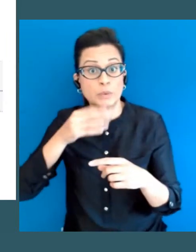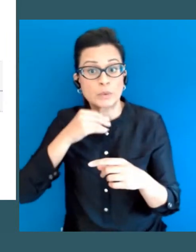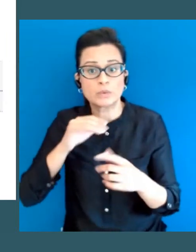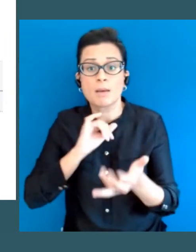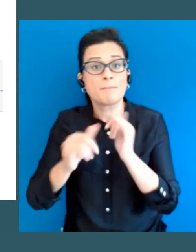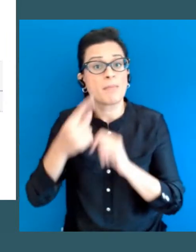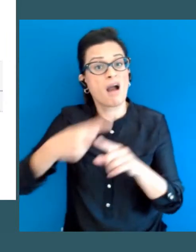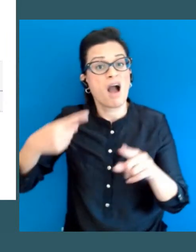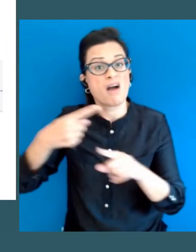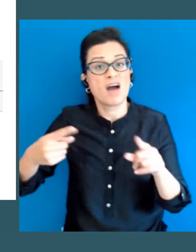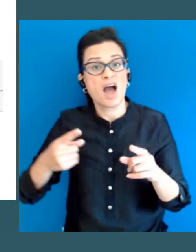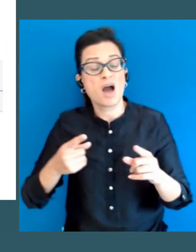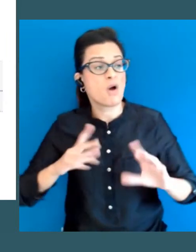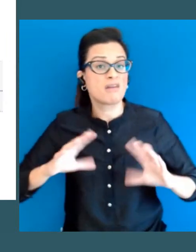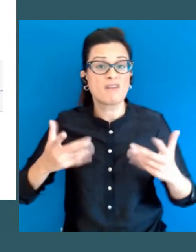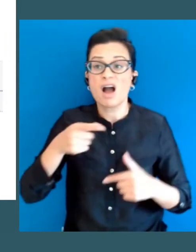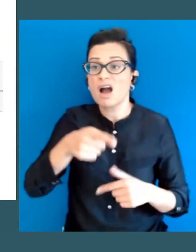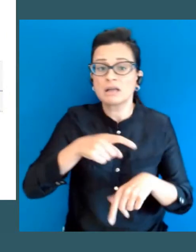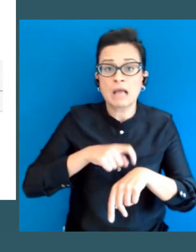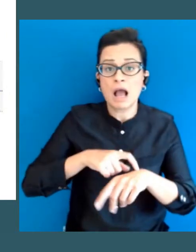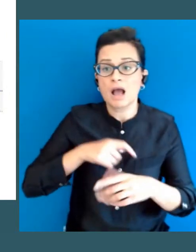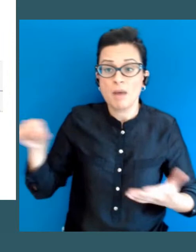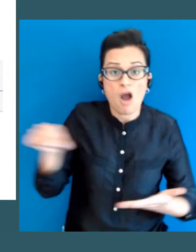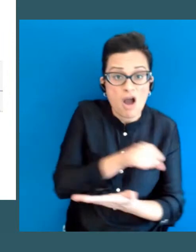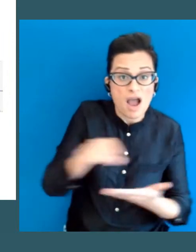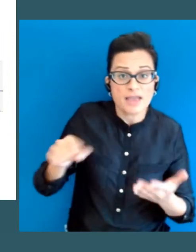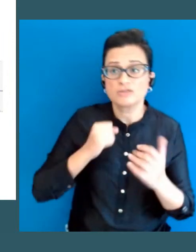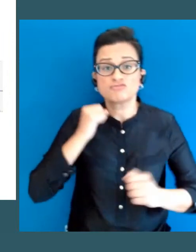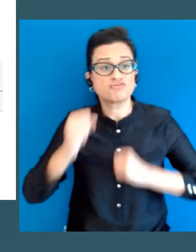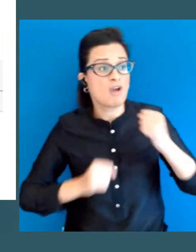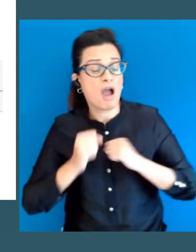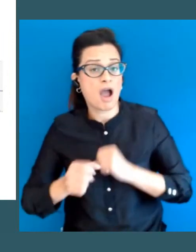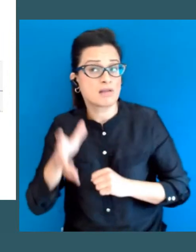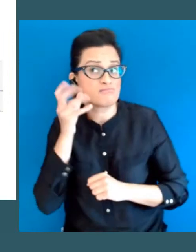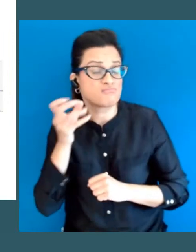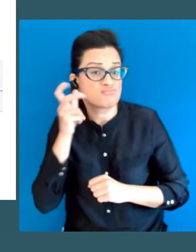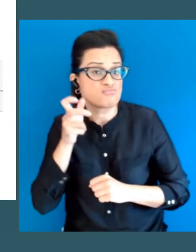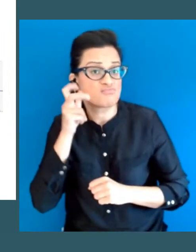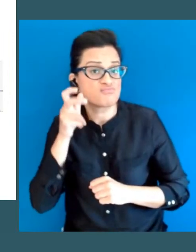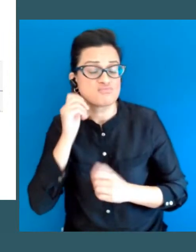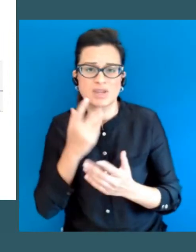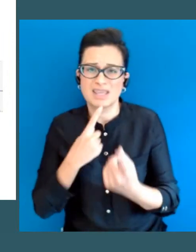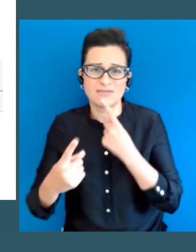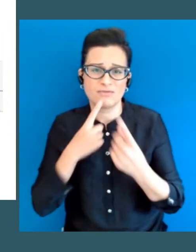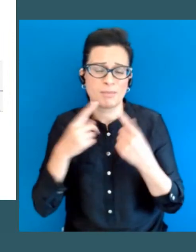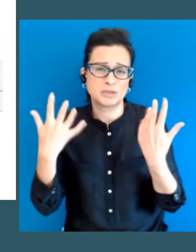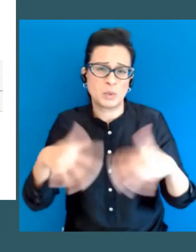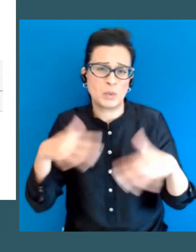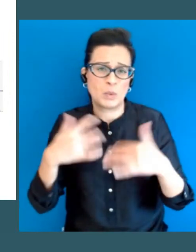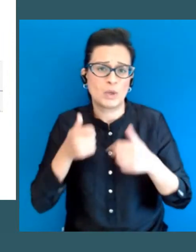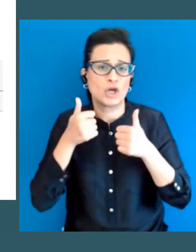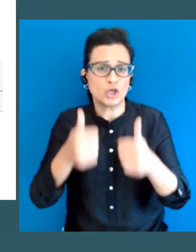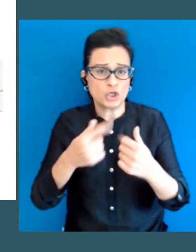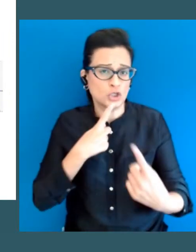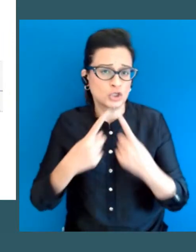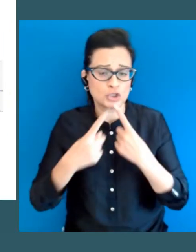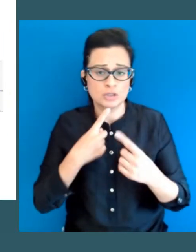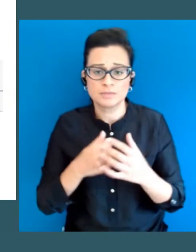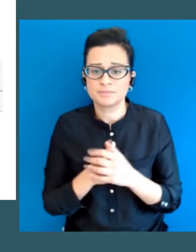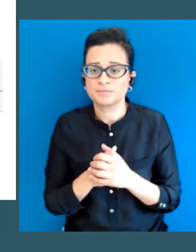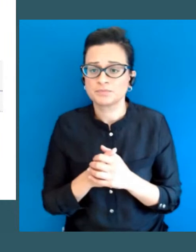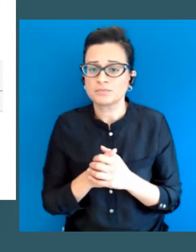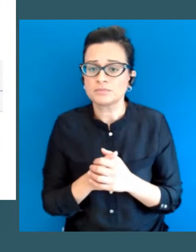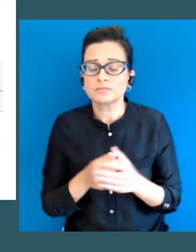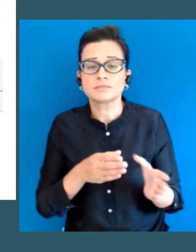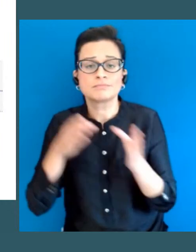for a run, doing the ironing, have a listen. They're very informative and give us some really good messages. For the public, we're trying to work towards